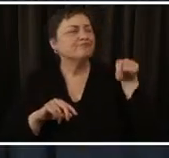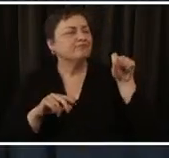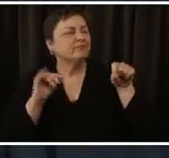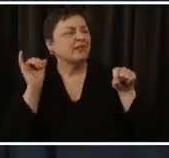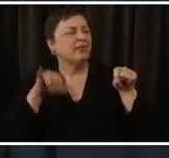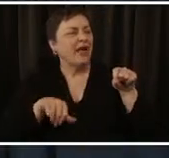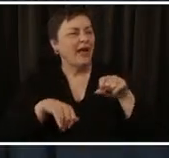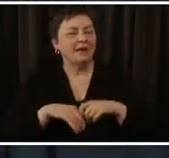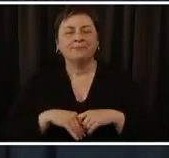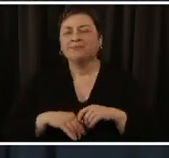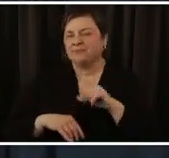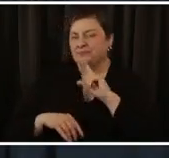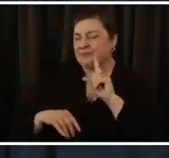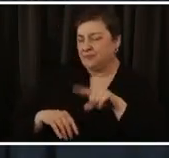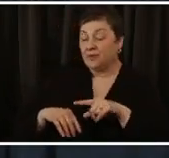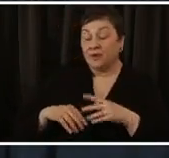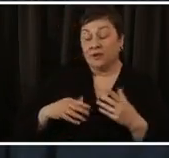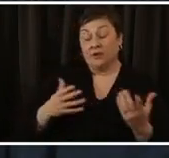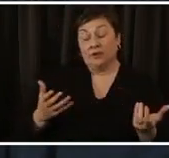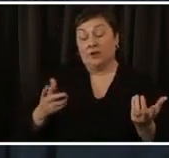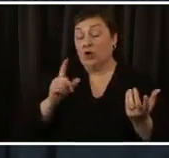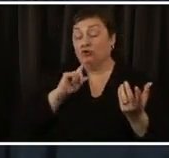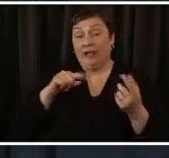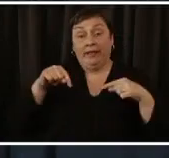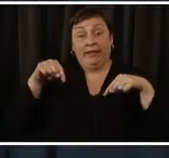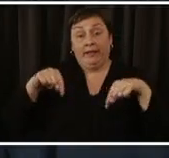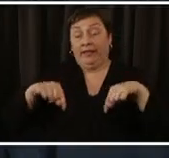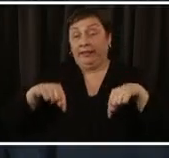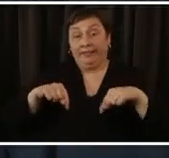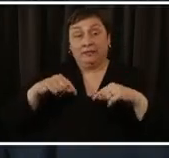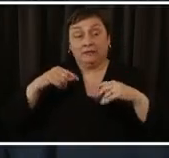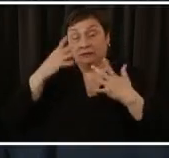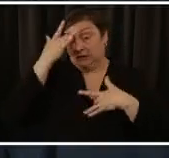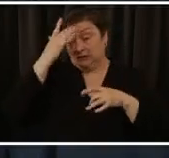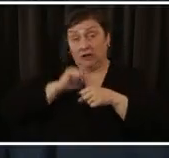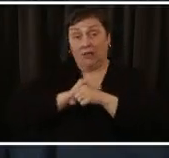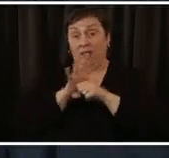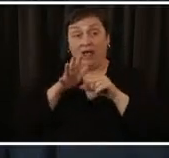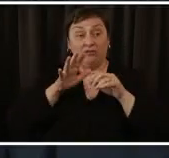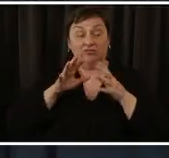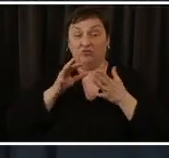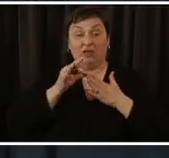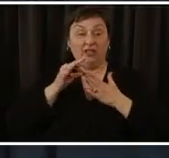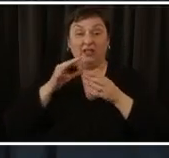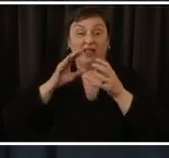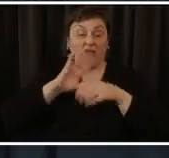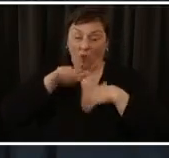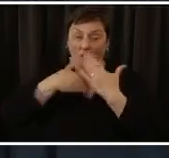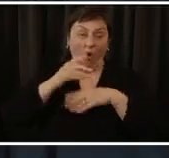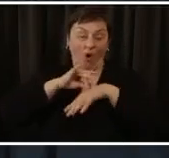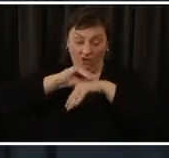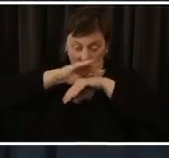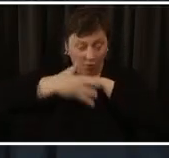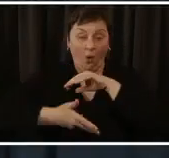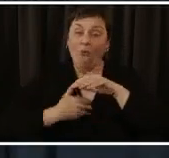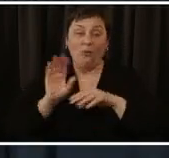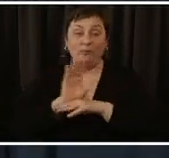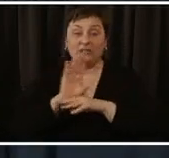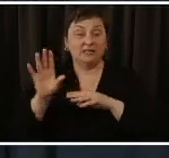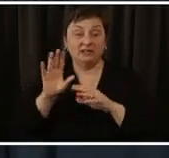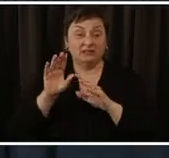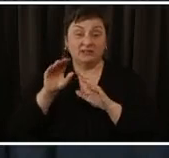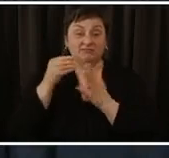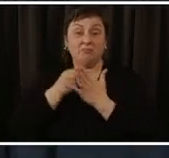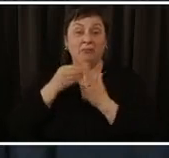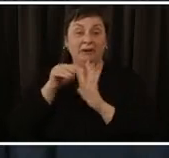this pandemic has led to a global recession, which has led to a major spike in unemployment. And that's why it's important